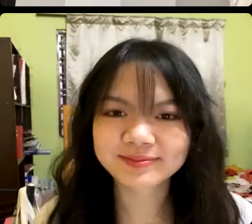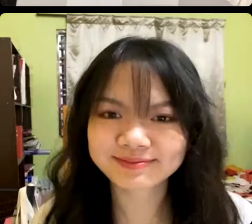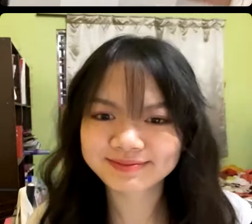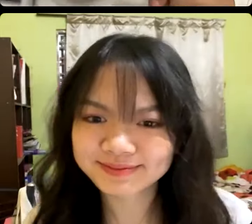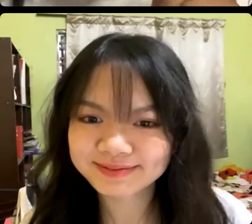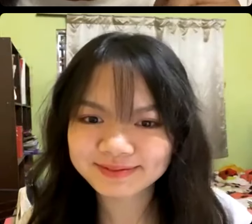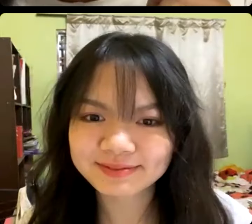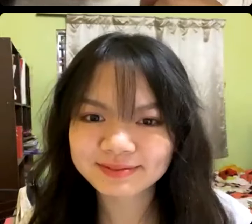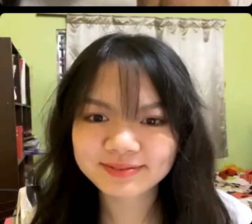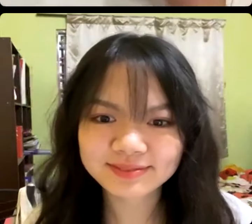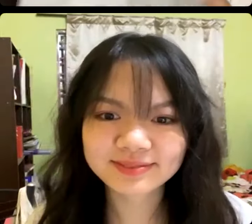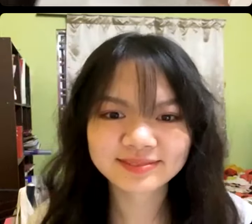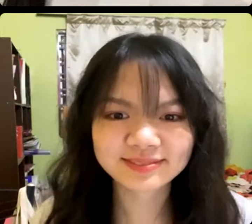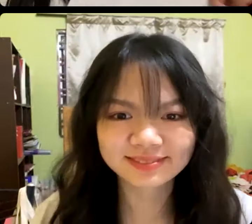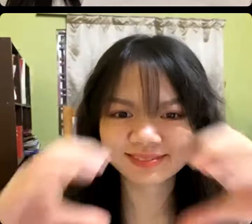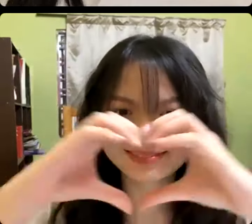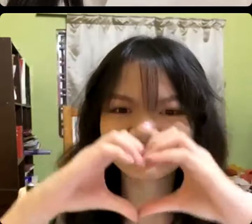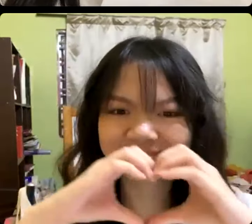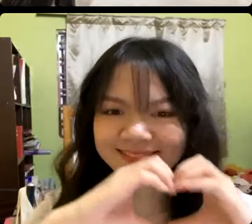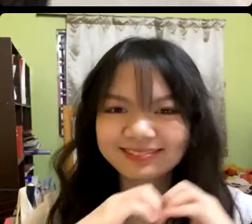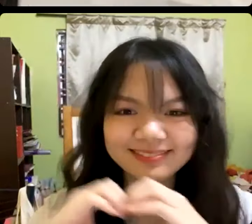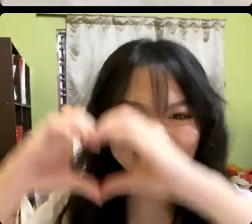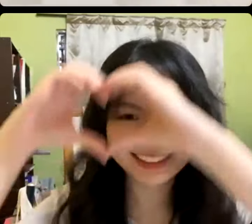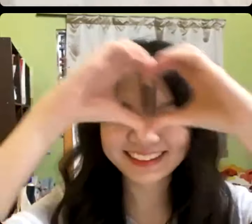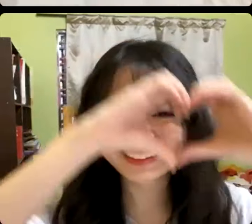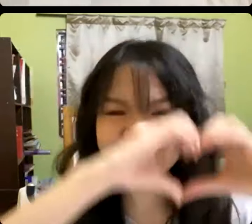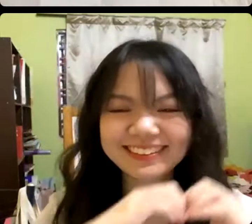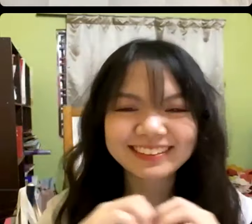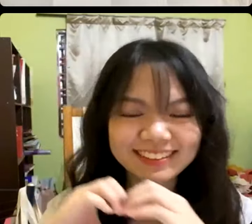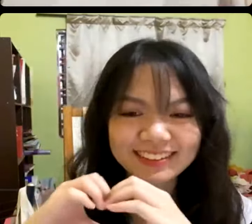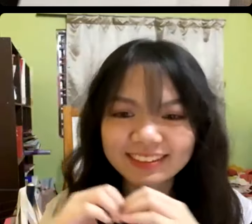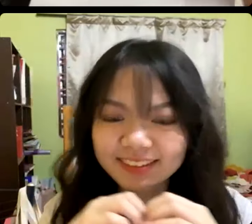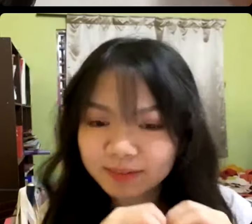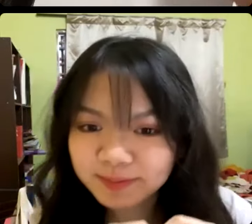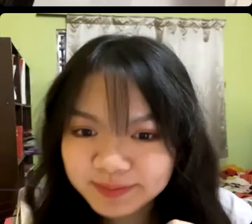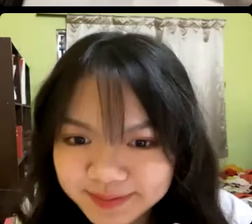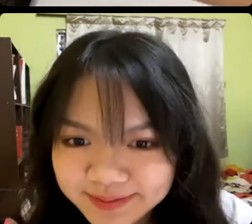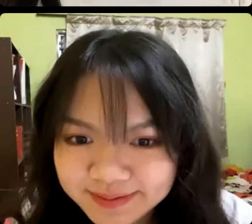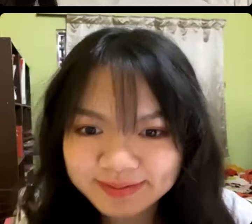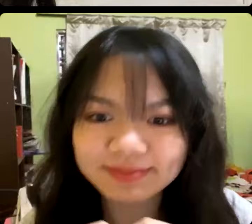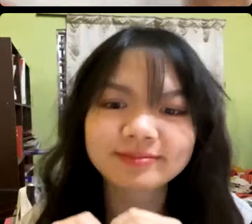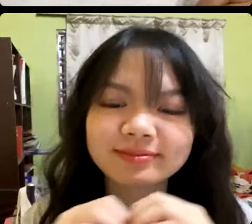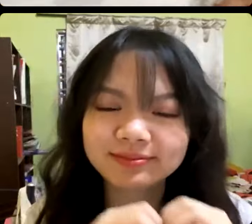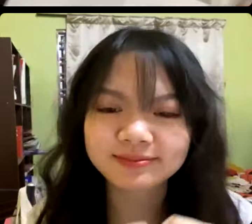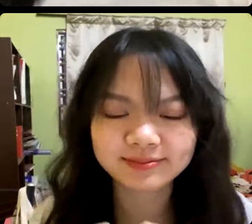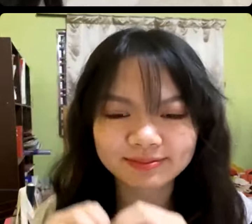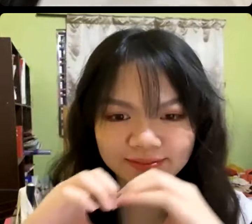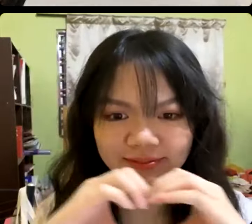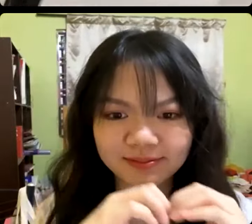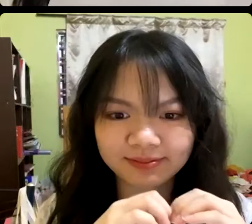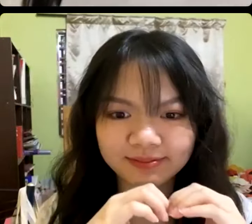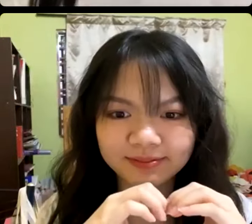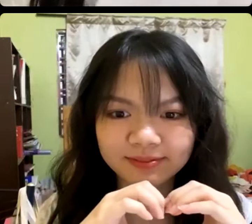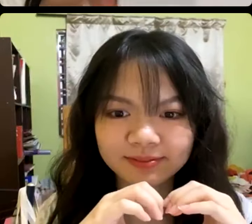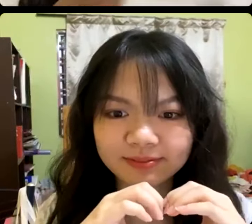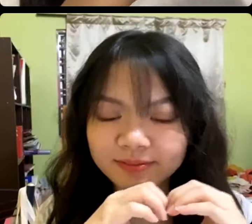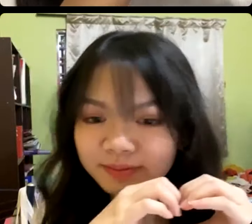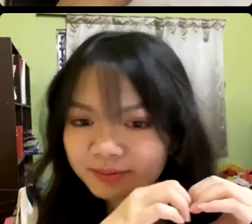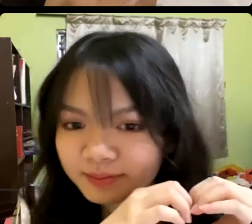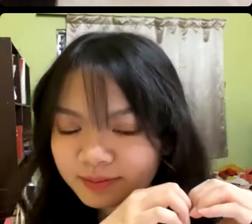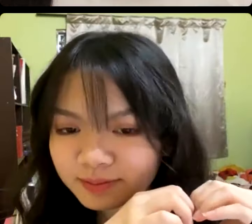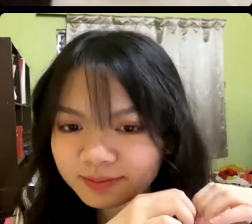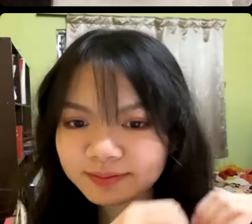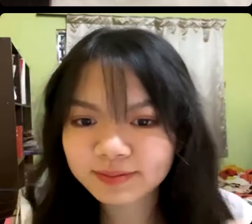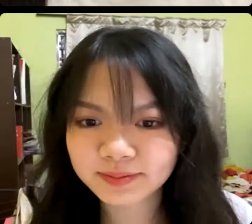emoji, maybe love emoji in the comments. Okay, so let me know that you are ready with the materials. And of course before